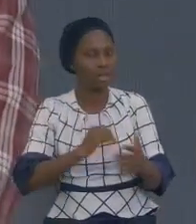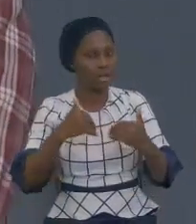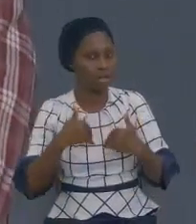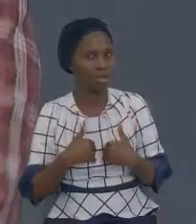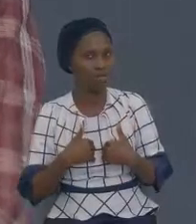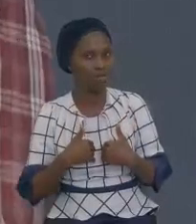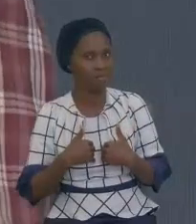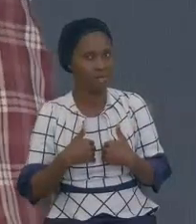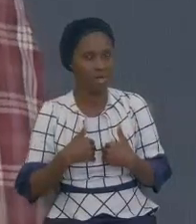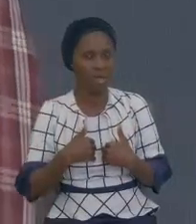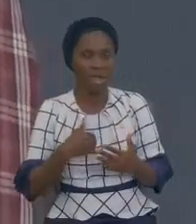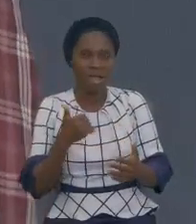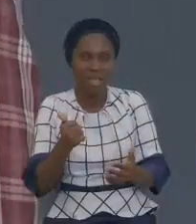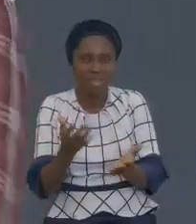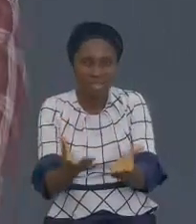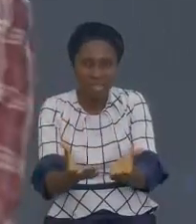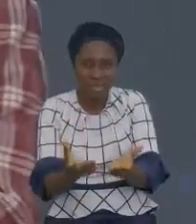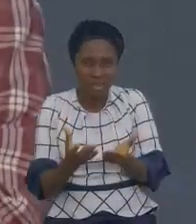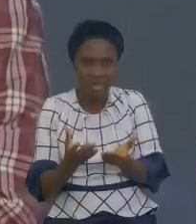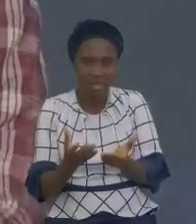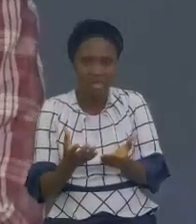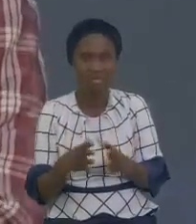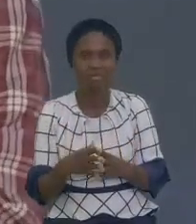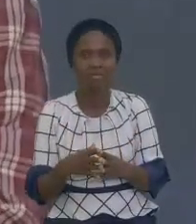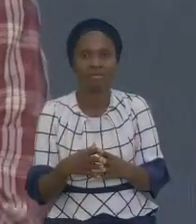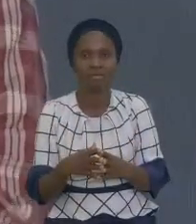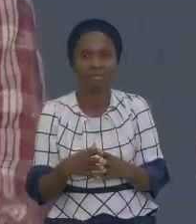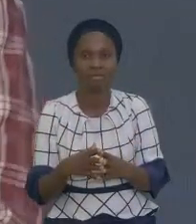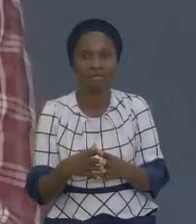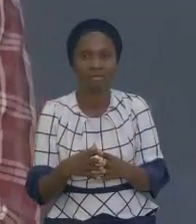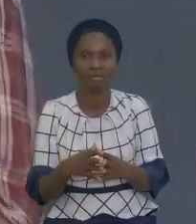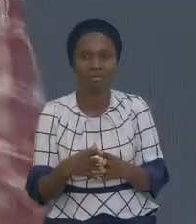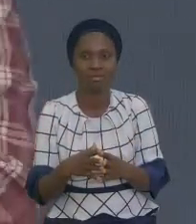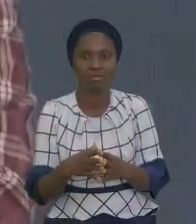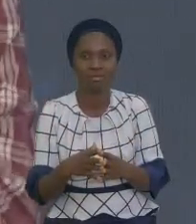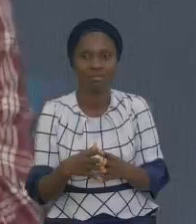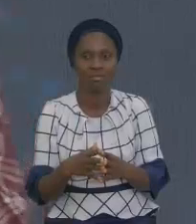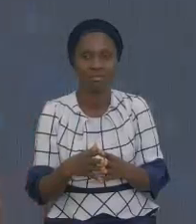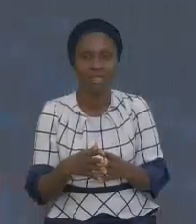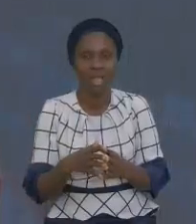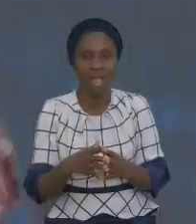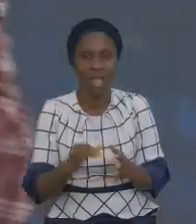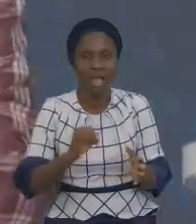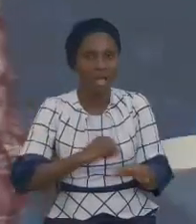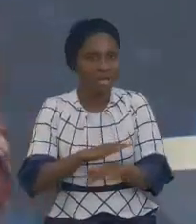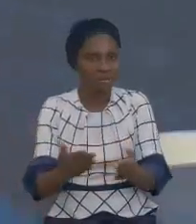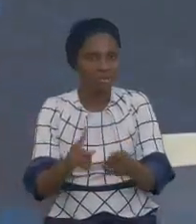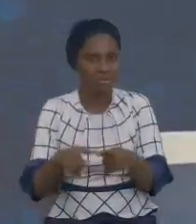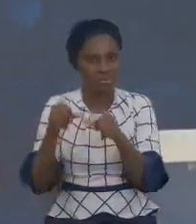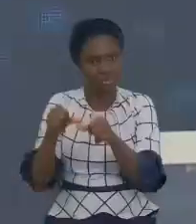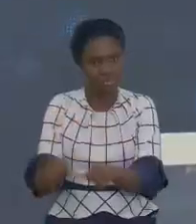I say, I'm not going to remain at that level of despair and discouragement all my life. I have